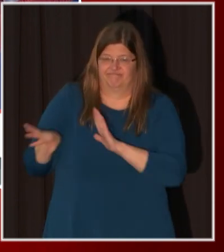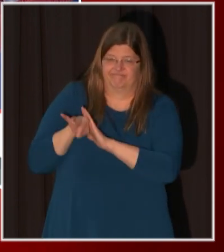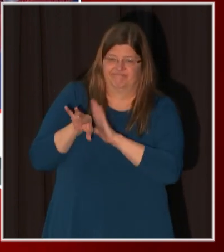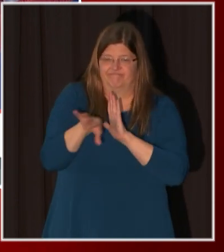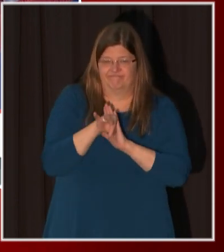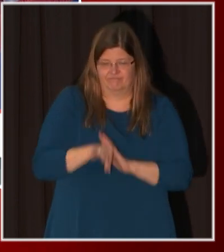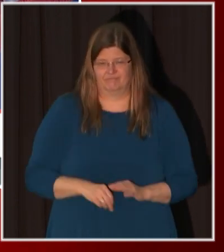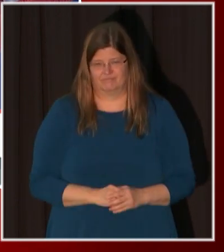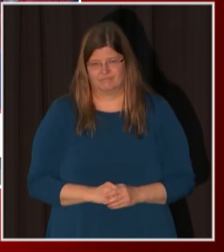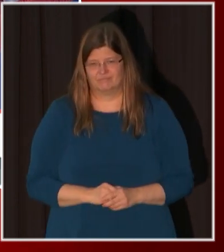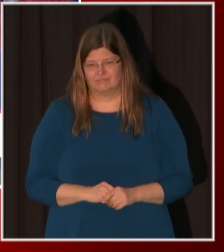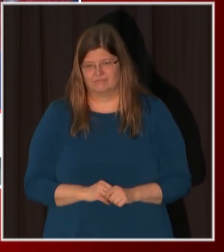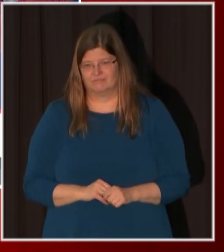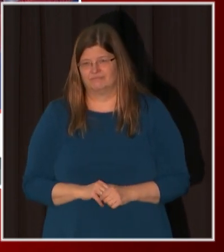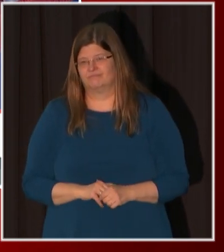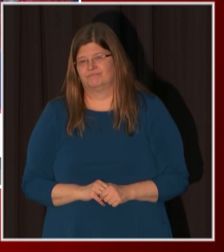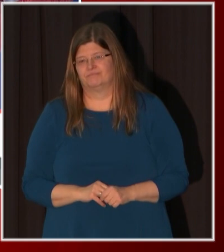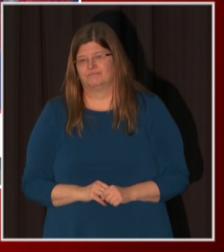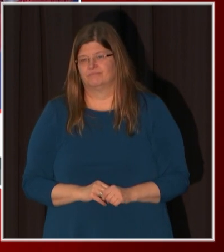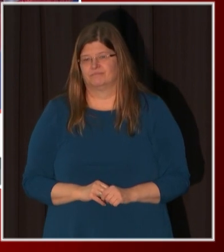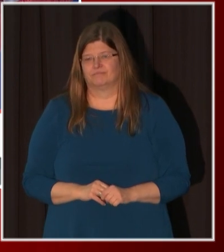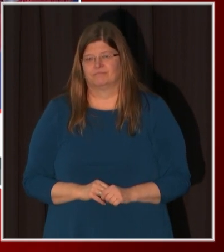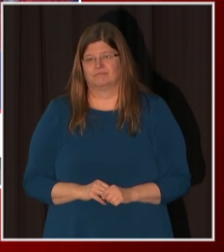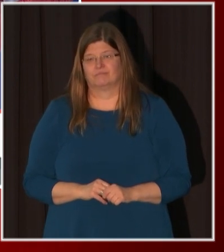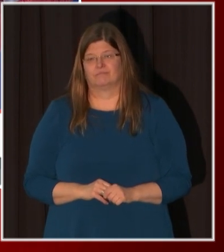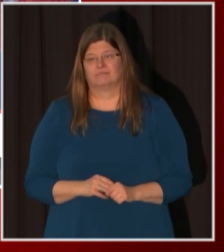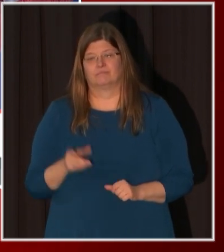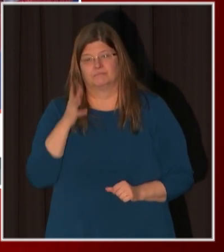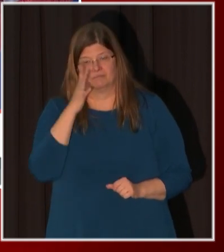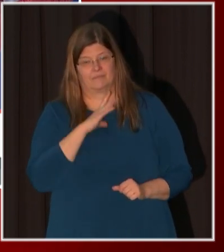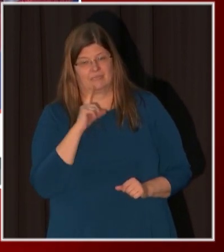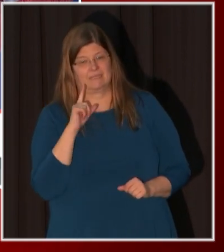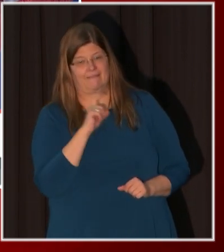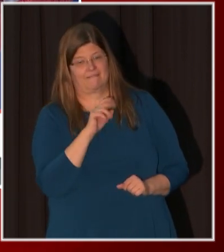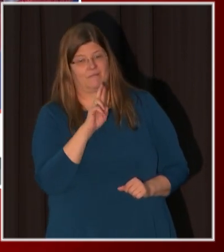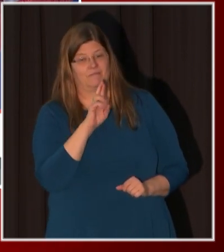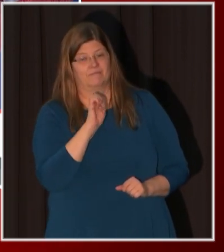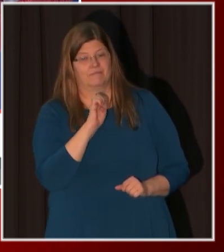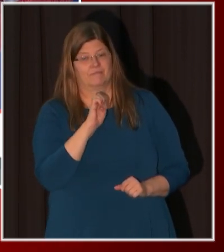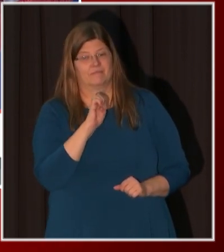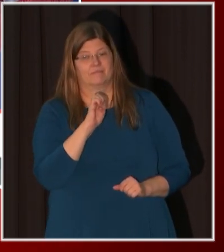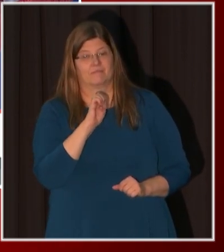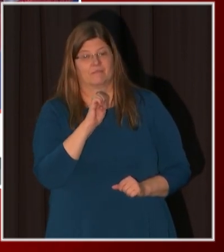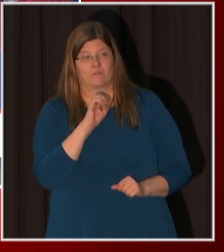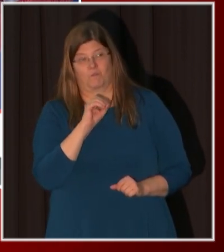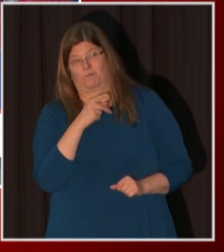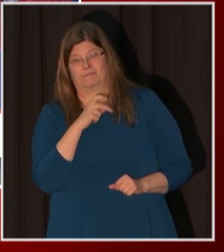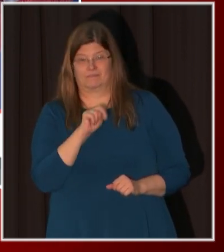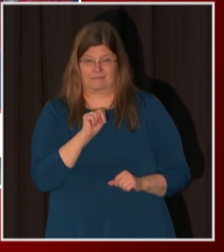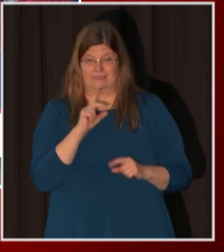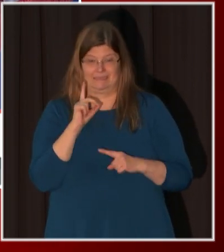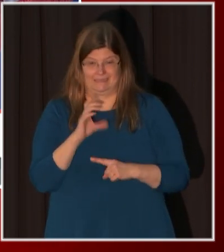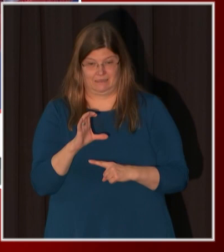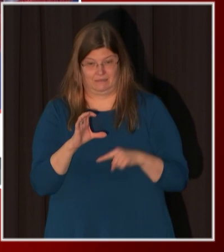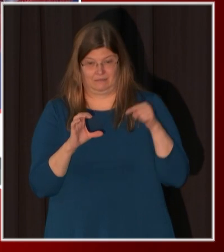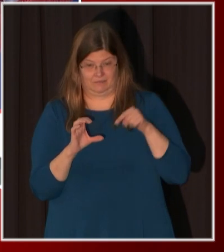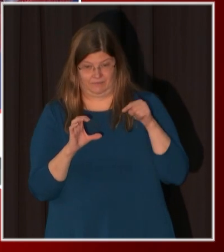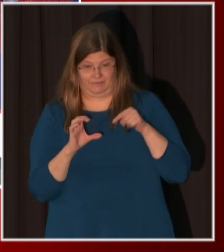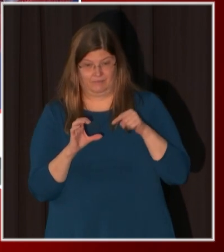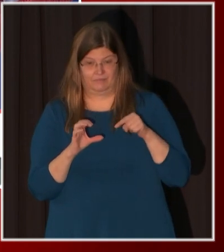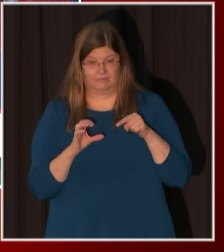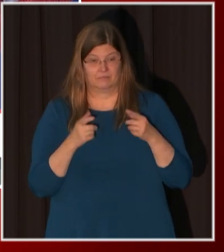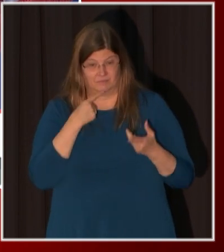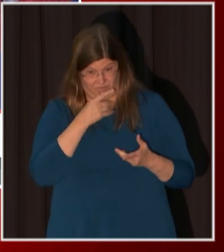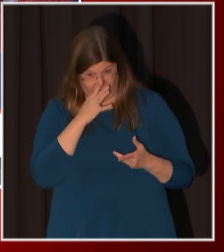Yes? To follow up on this Reopen DC group, so if they're issuing recommendations on May 11th, it sounds like you won't make a